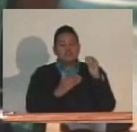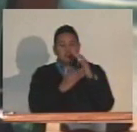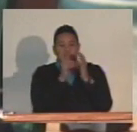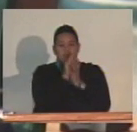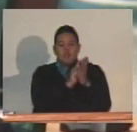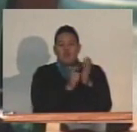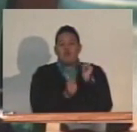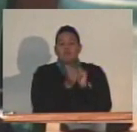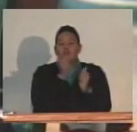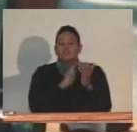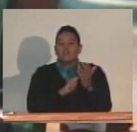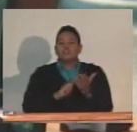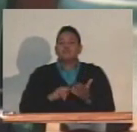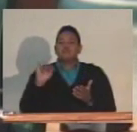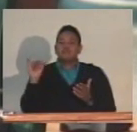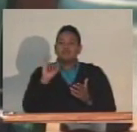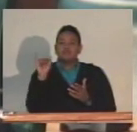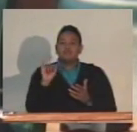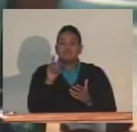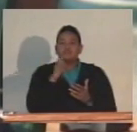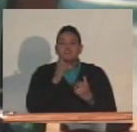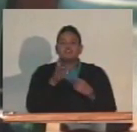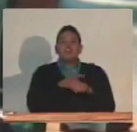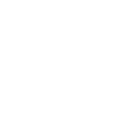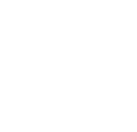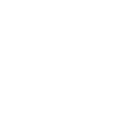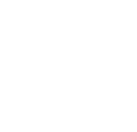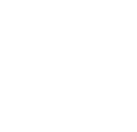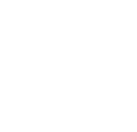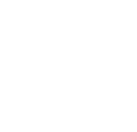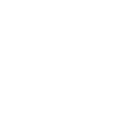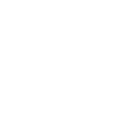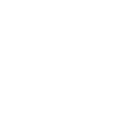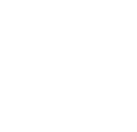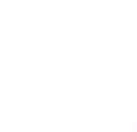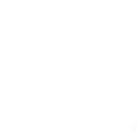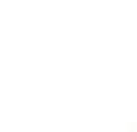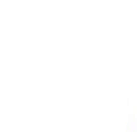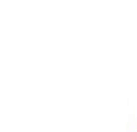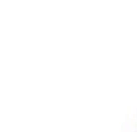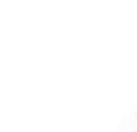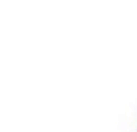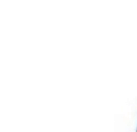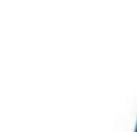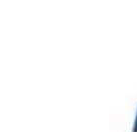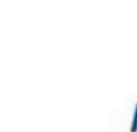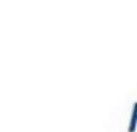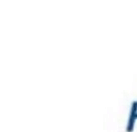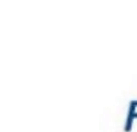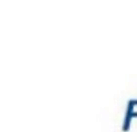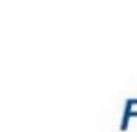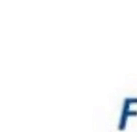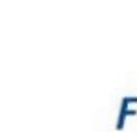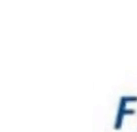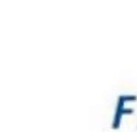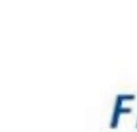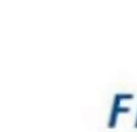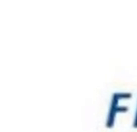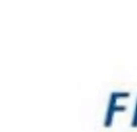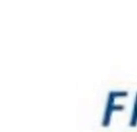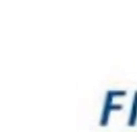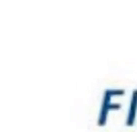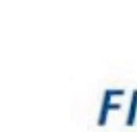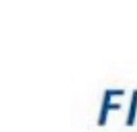Golding says it will enable aggrieved parties to air their grouses with the Financial Services Commission instead of having to proceed directly to a designated